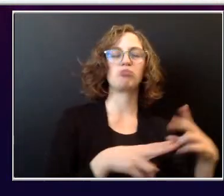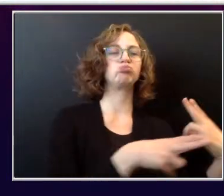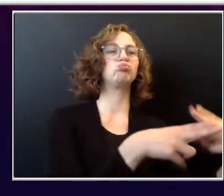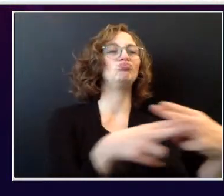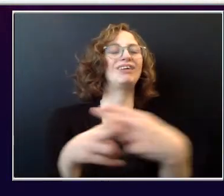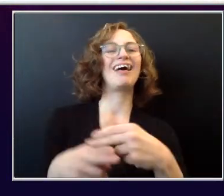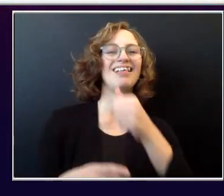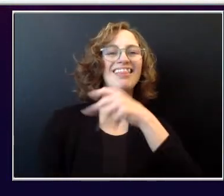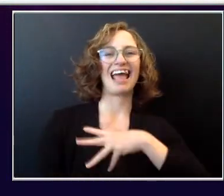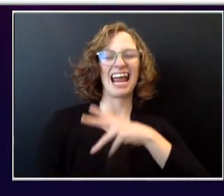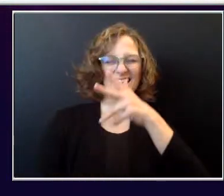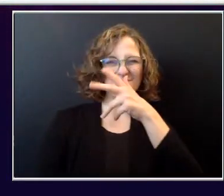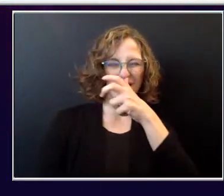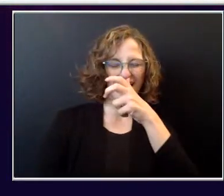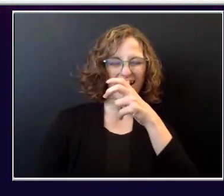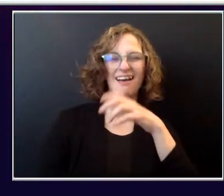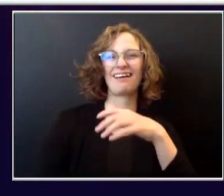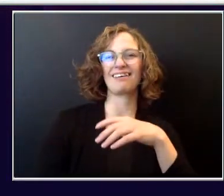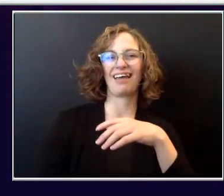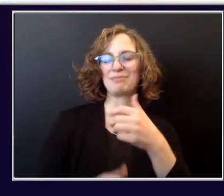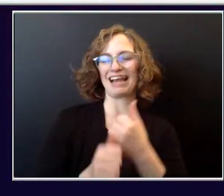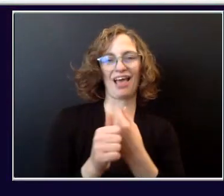is that term of endearment.